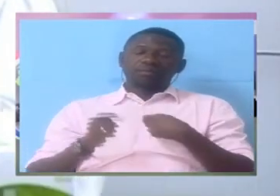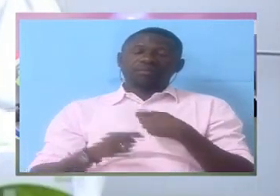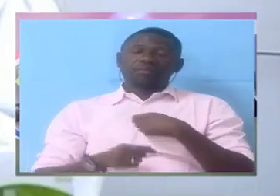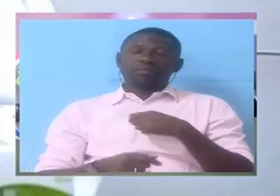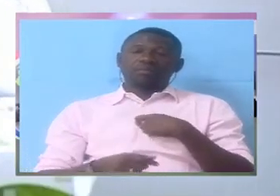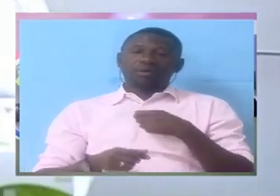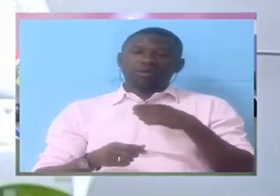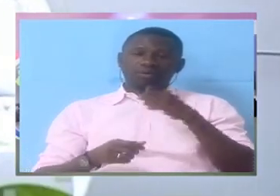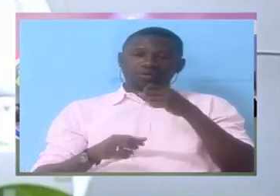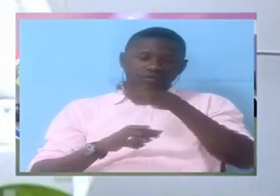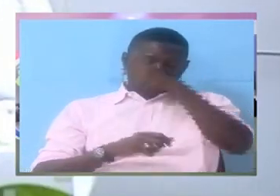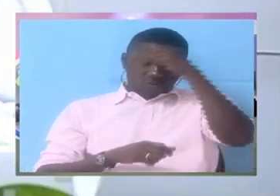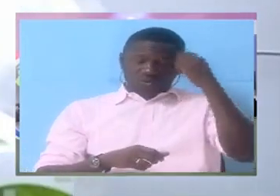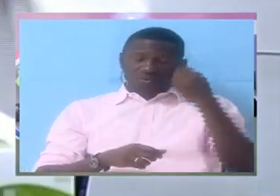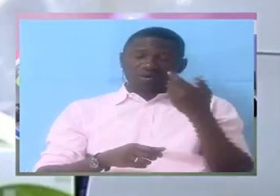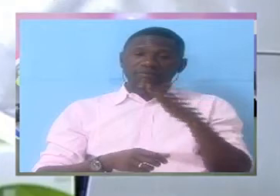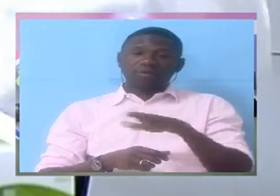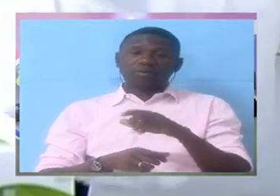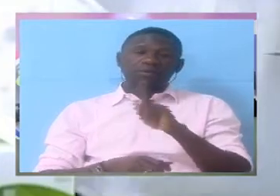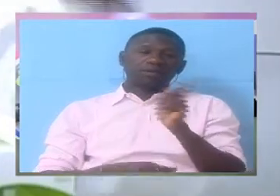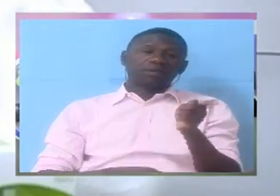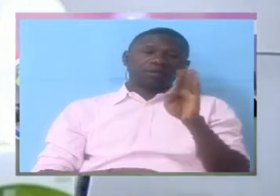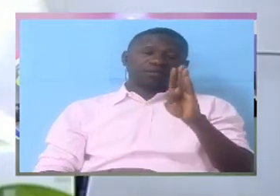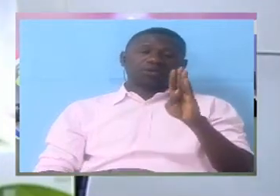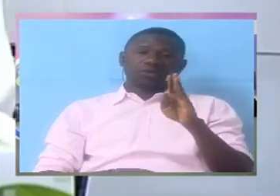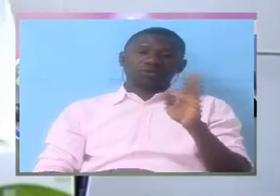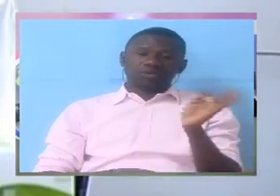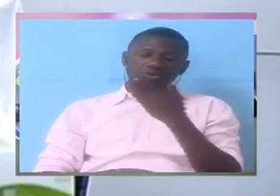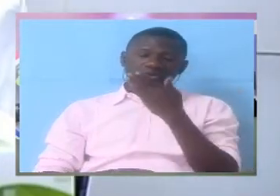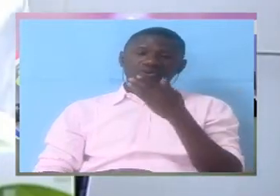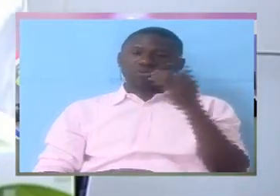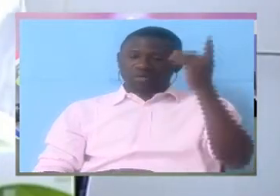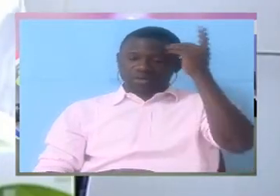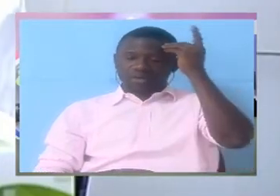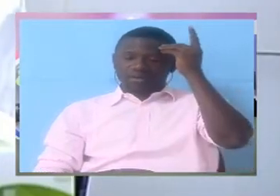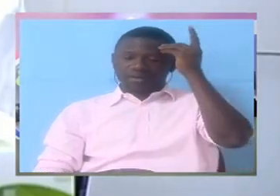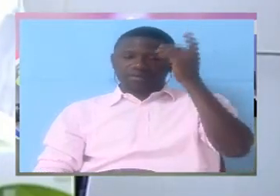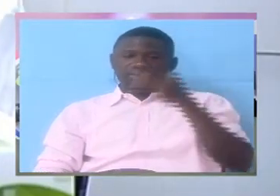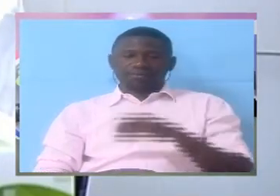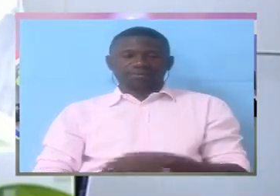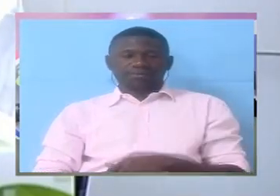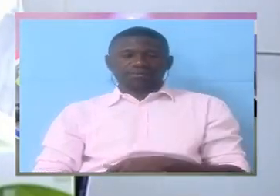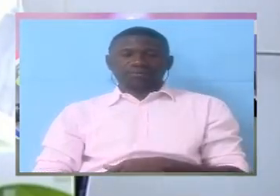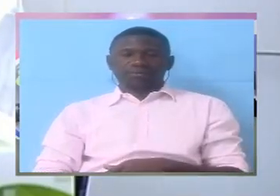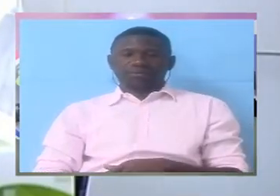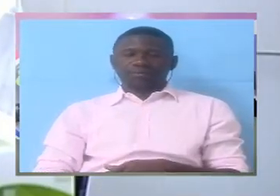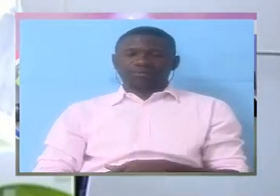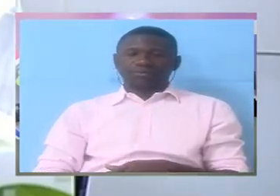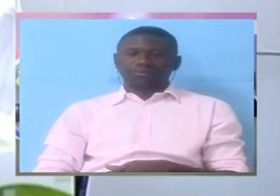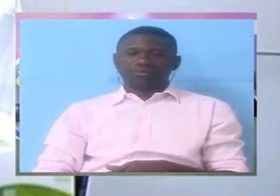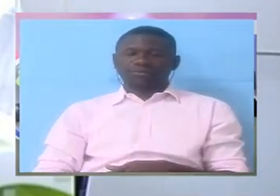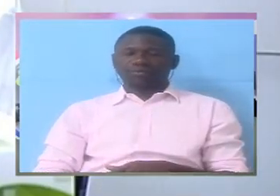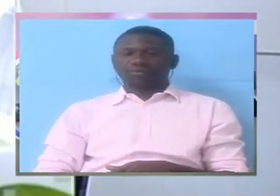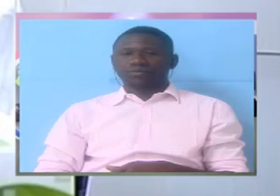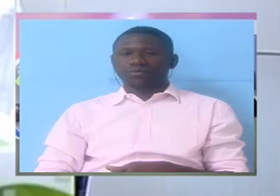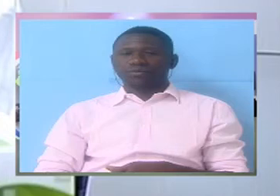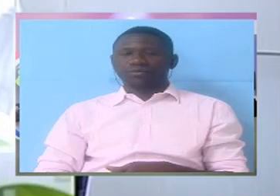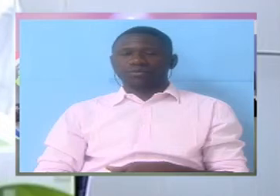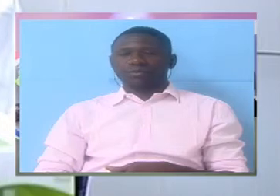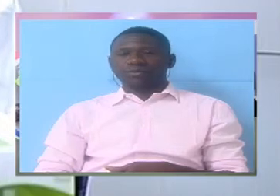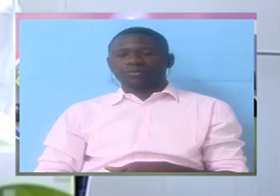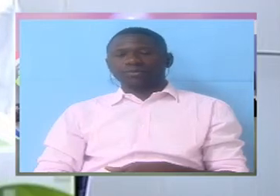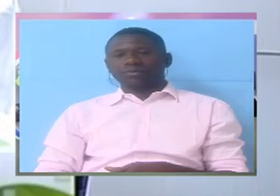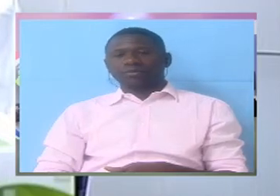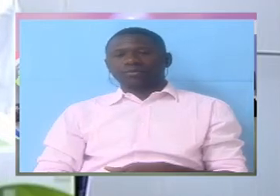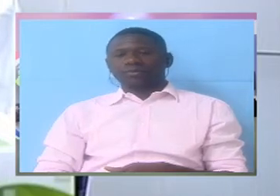my postings from Bissau to Dakar. Ulana yen natara dinkira nyin saundi. Wairi nyanta tala num Bissau